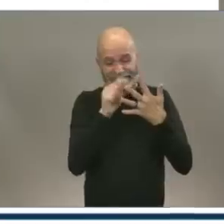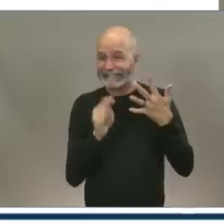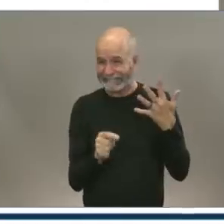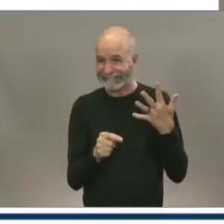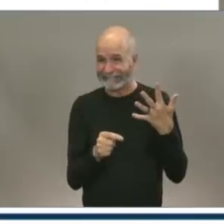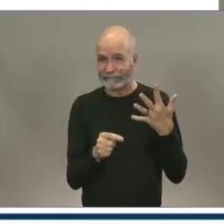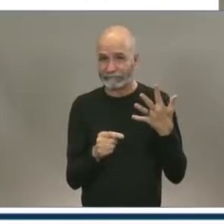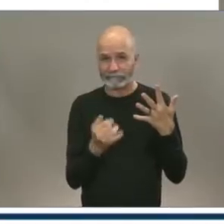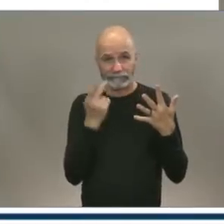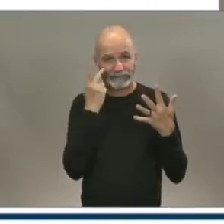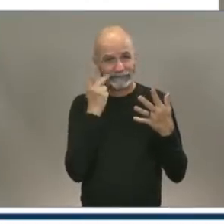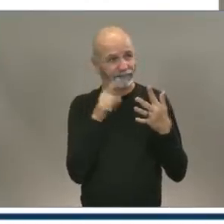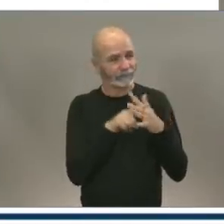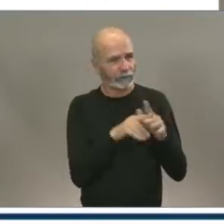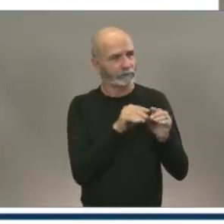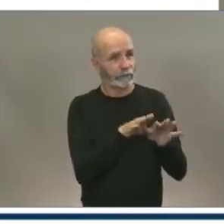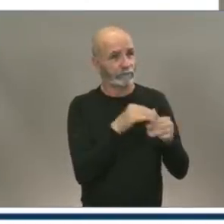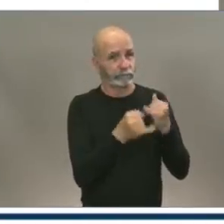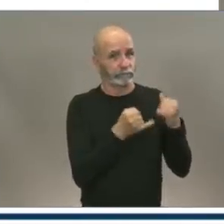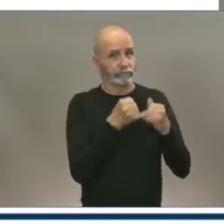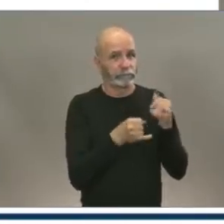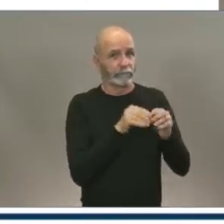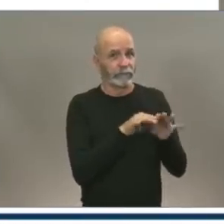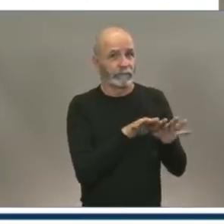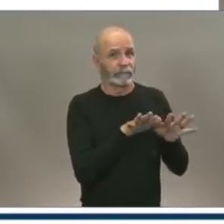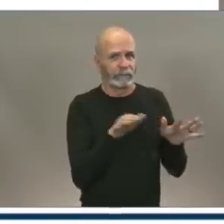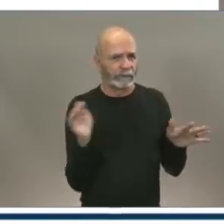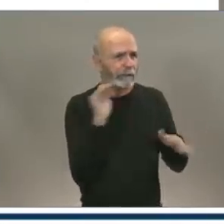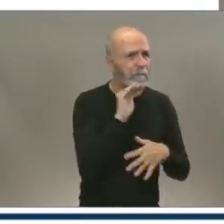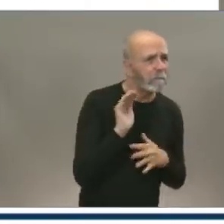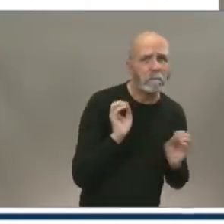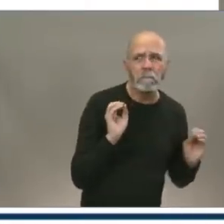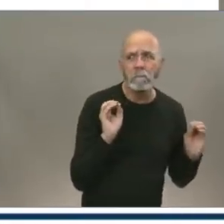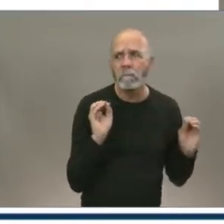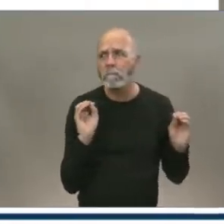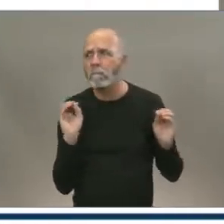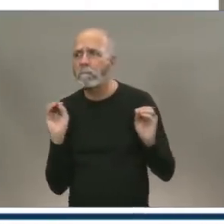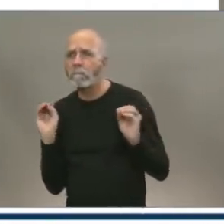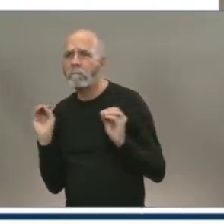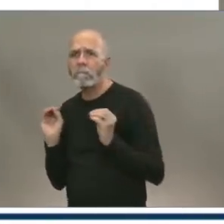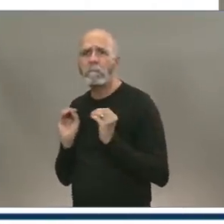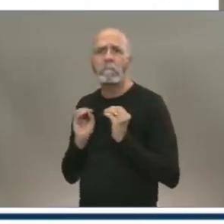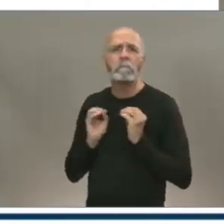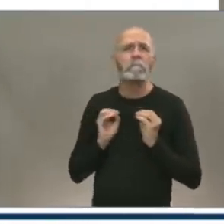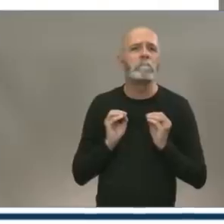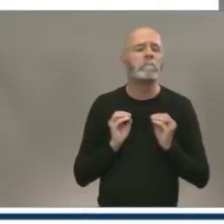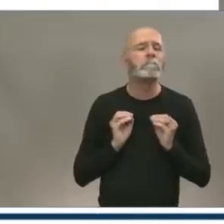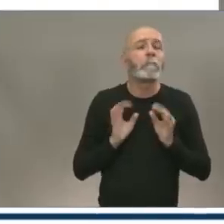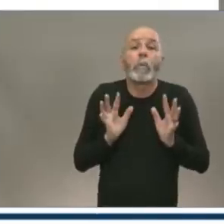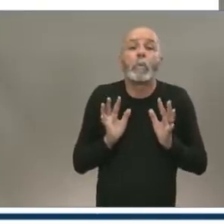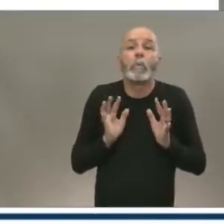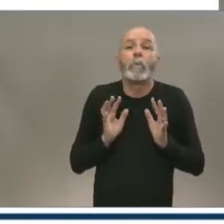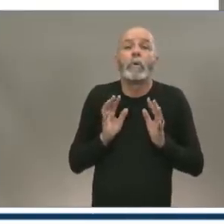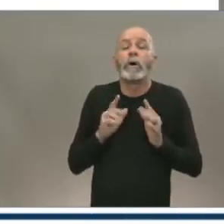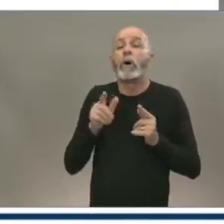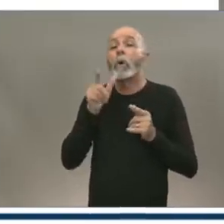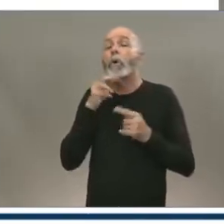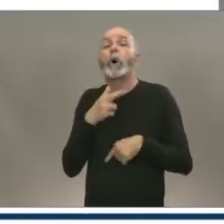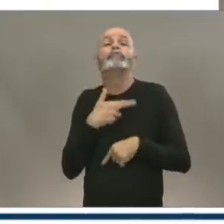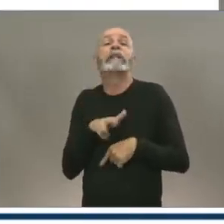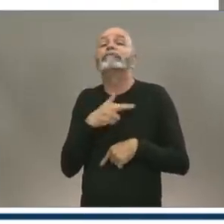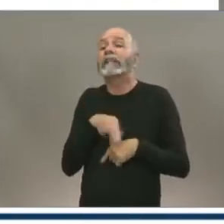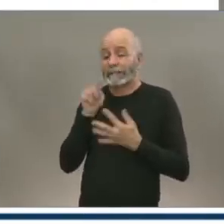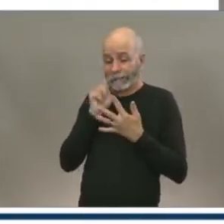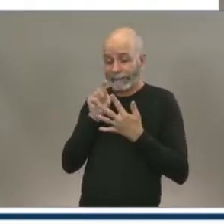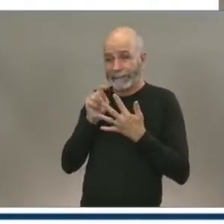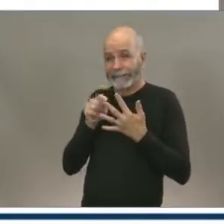any significant drivers of transmission of the virus. The vast majority of faith organizations are working really